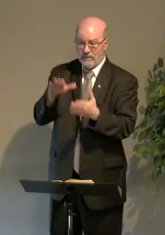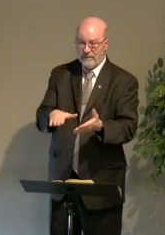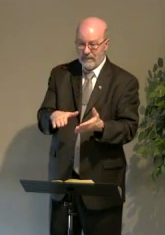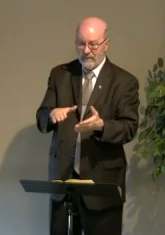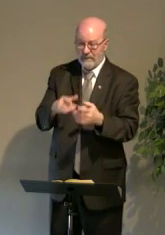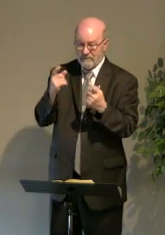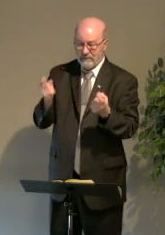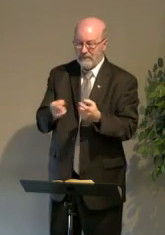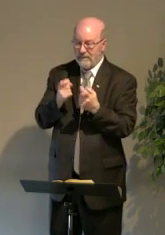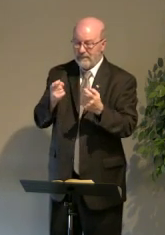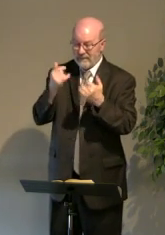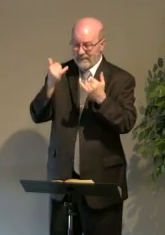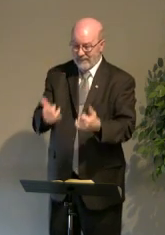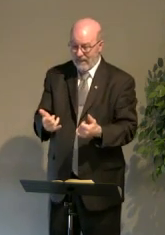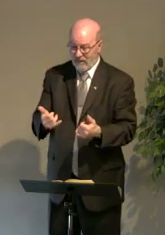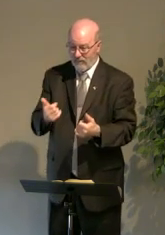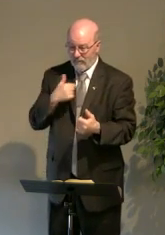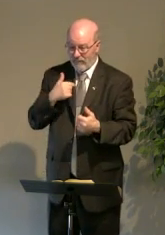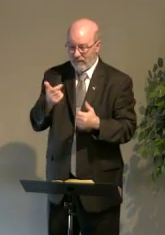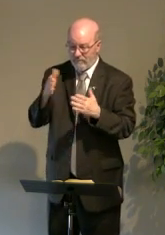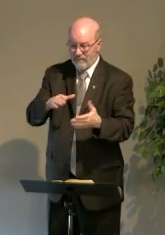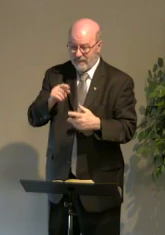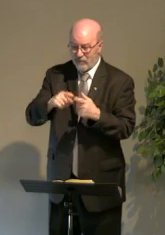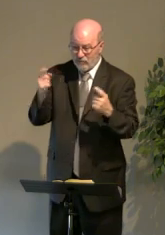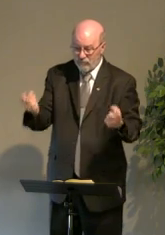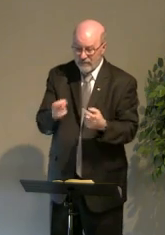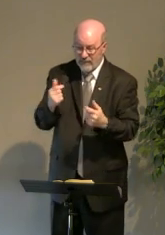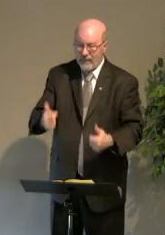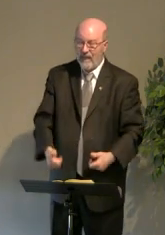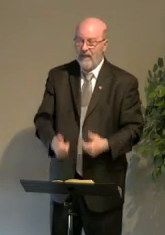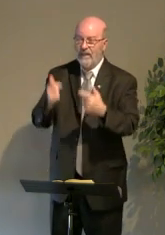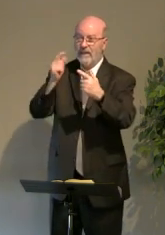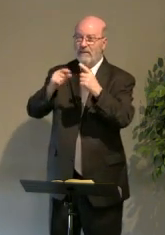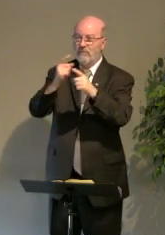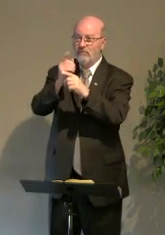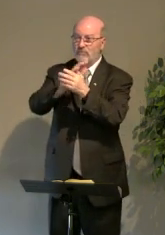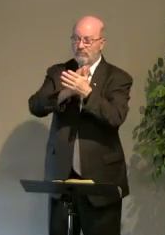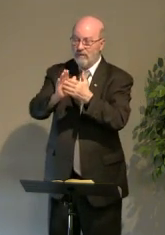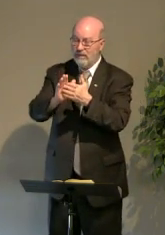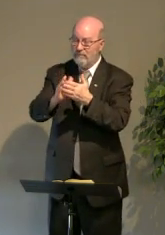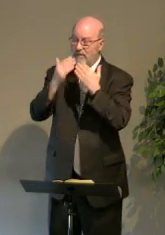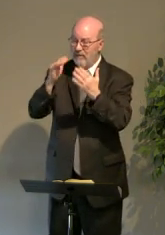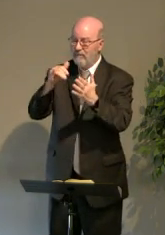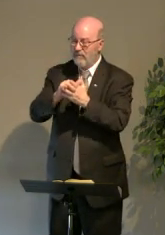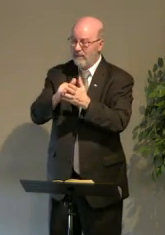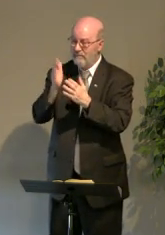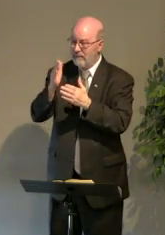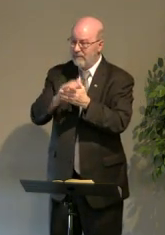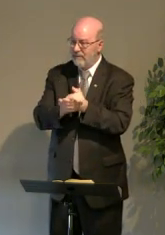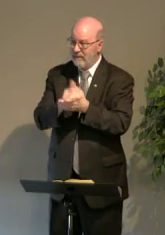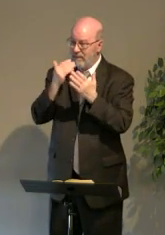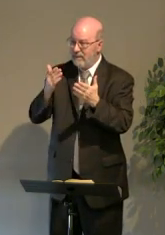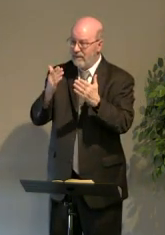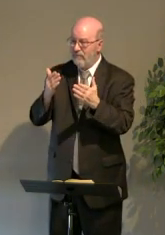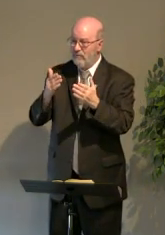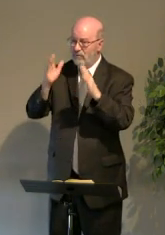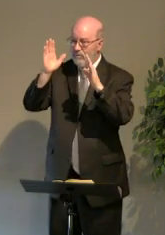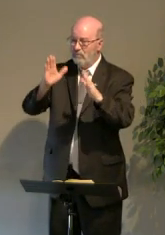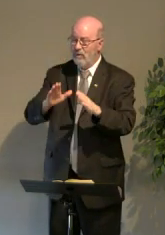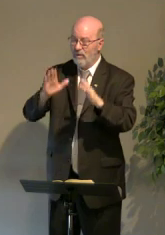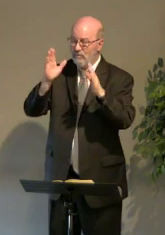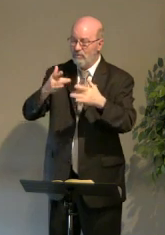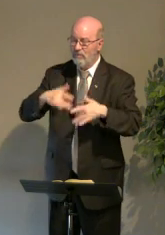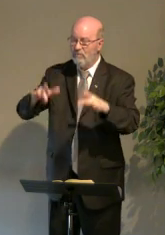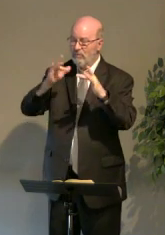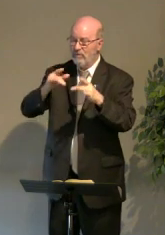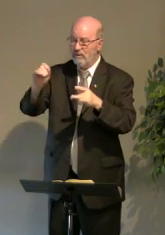my trespasses and sin, and now I'm dead to sin and alive to righteousness. Aren't you thankful for that message? Thankful for the wonderful, wonderful